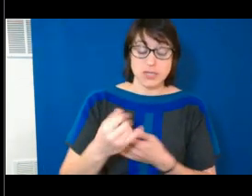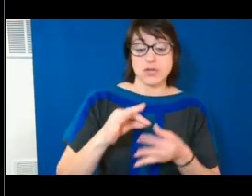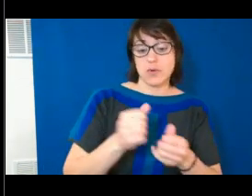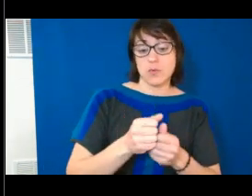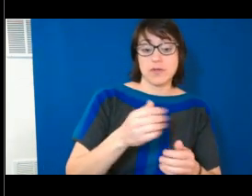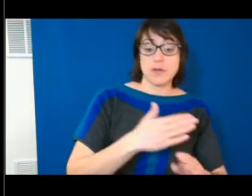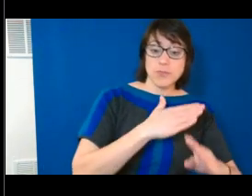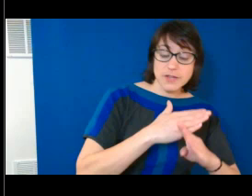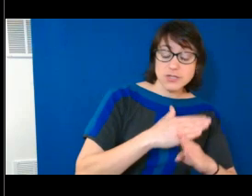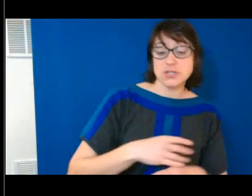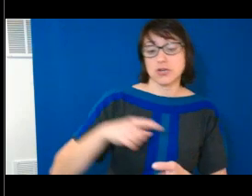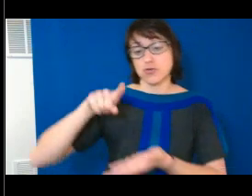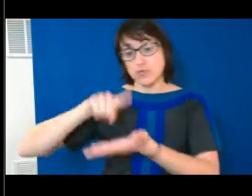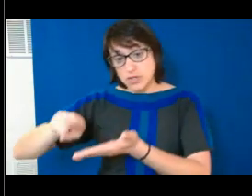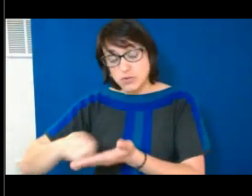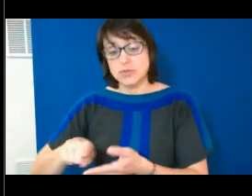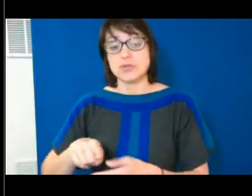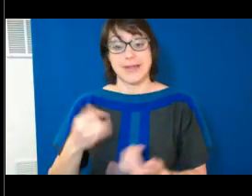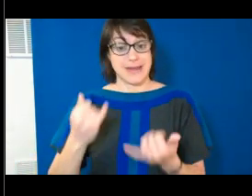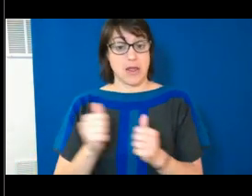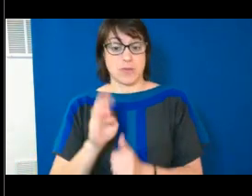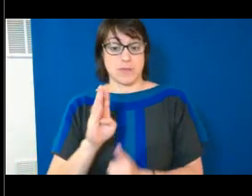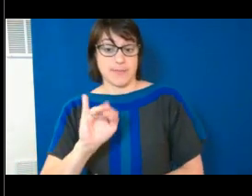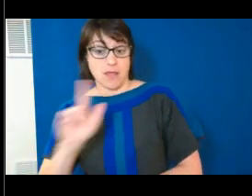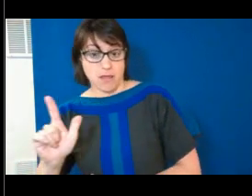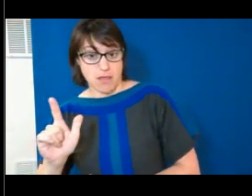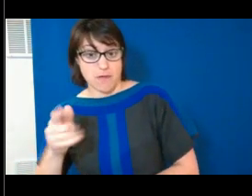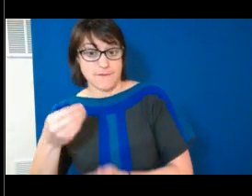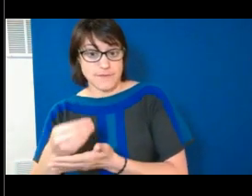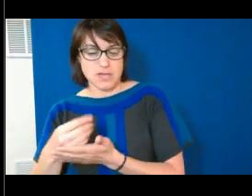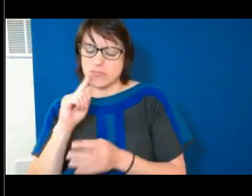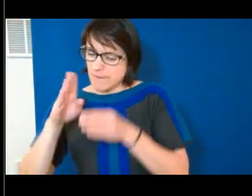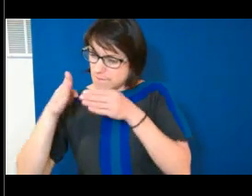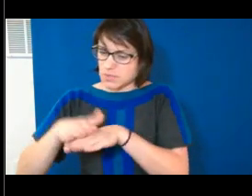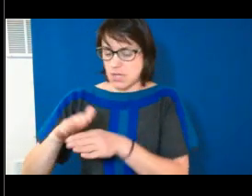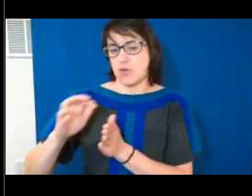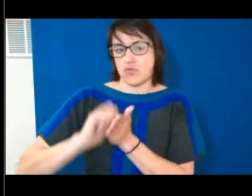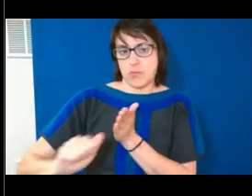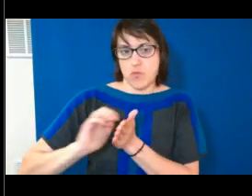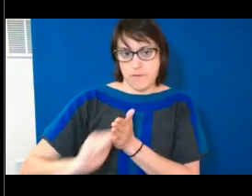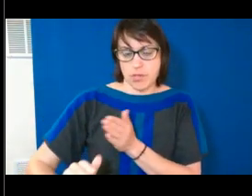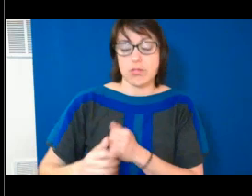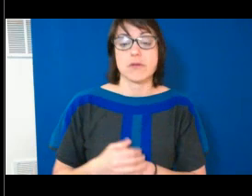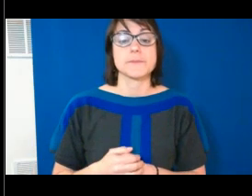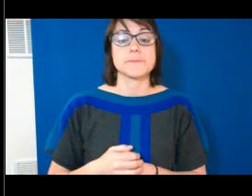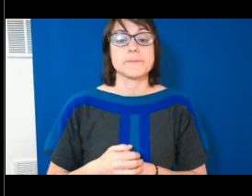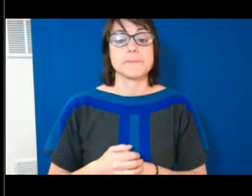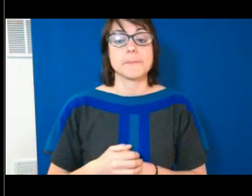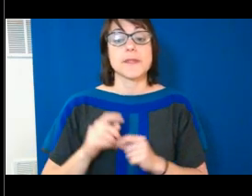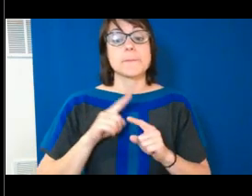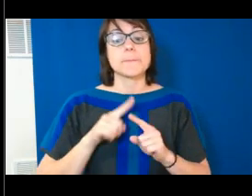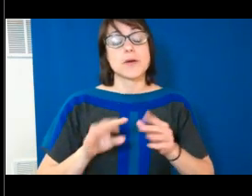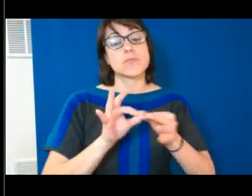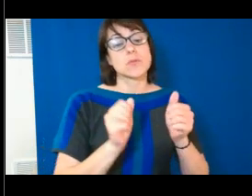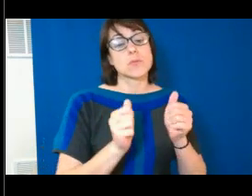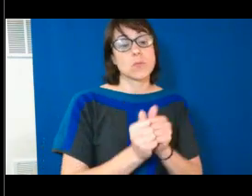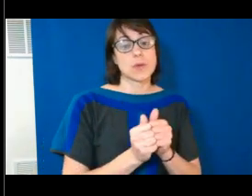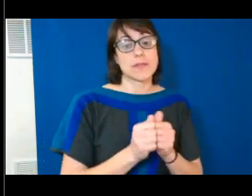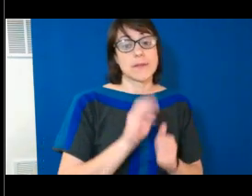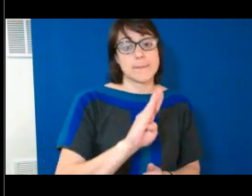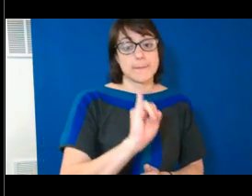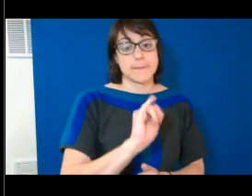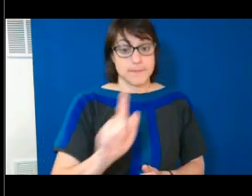And right now with BIL funding, we're really focused on removal. But outside of the bipartisan infrastructure law, we have an